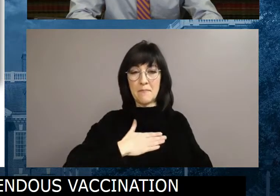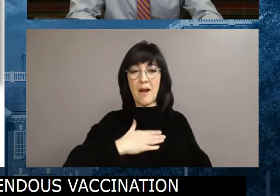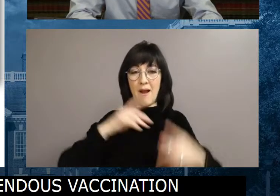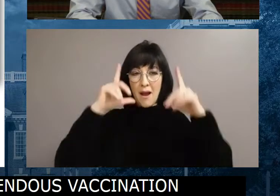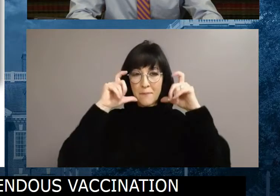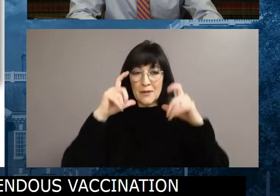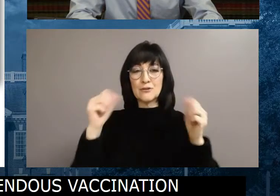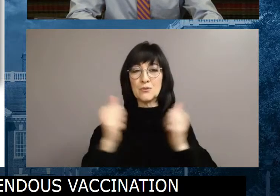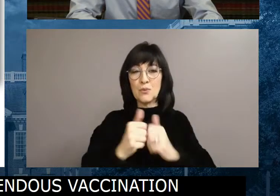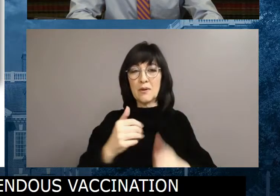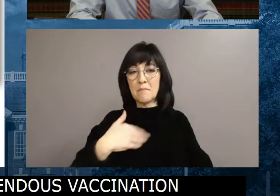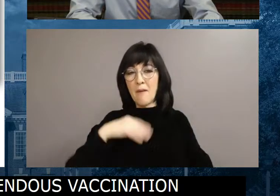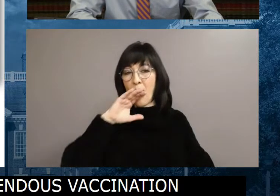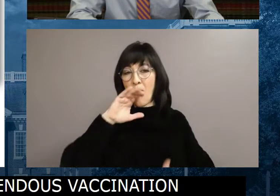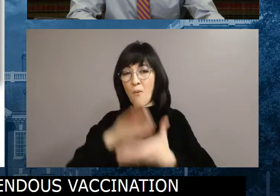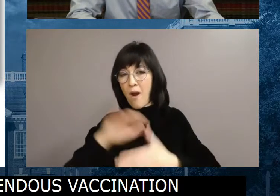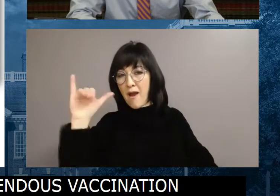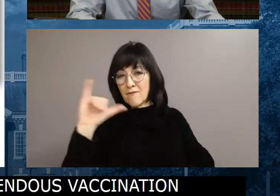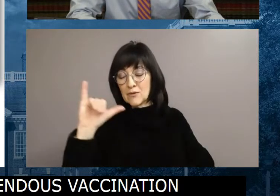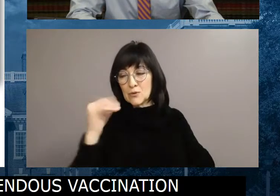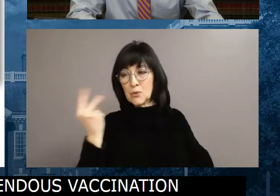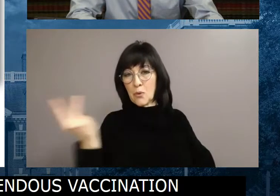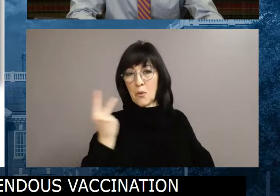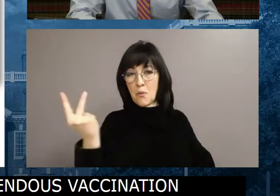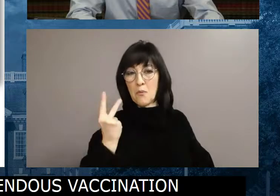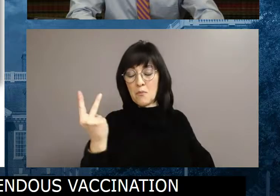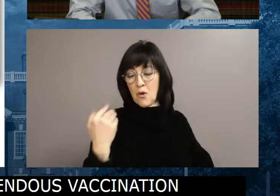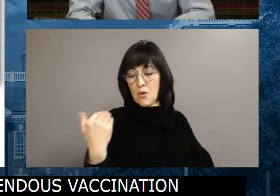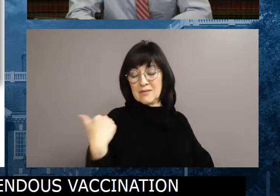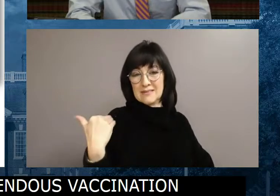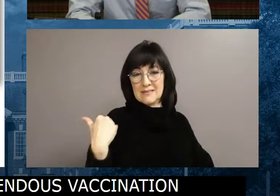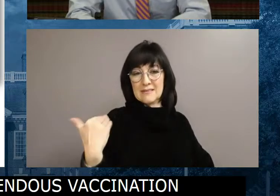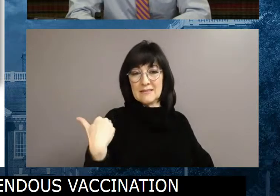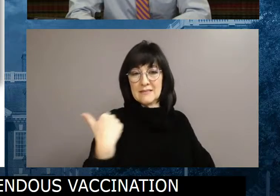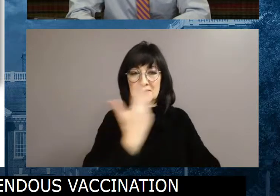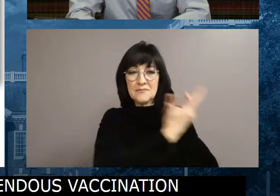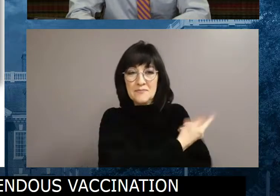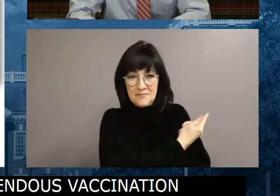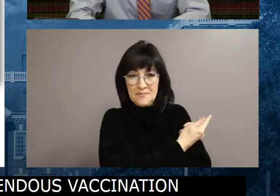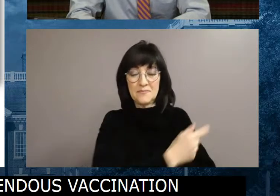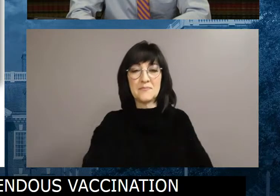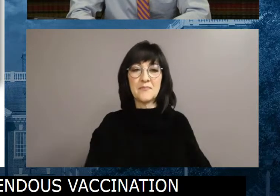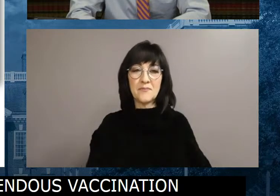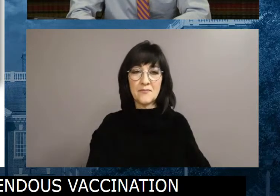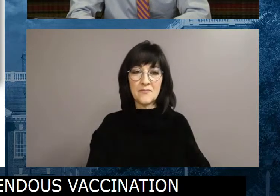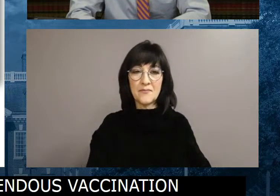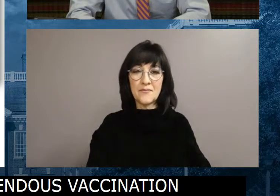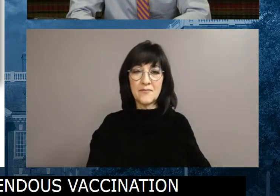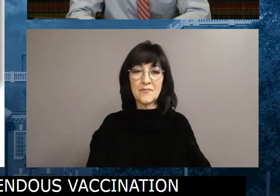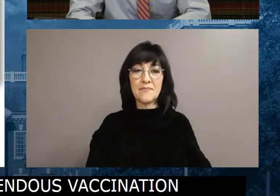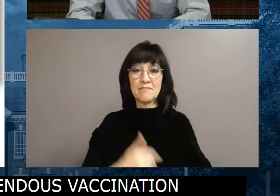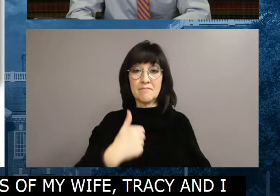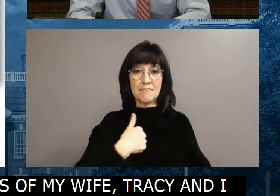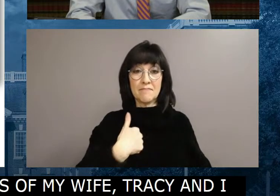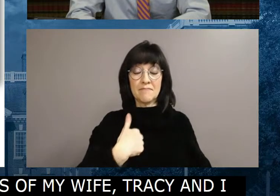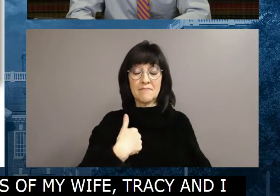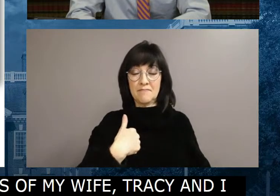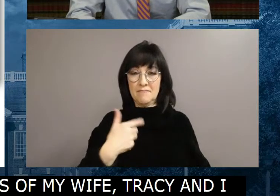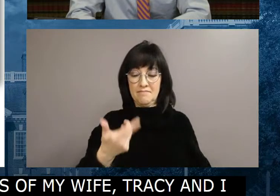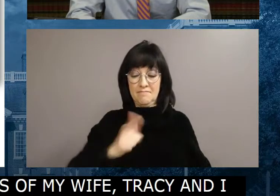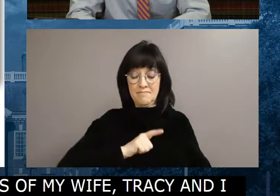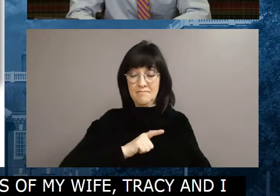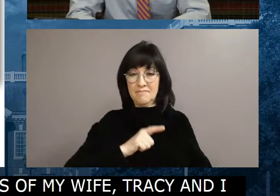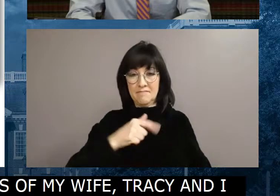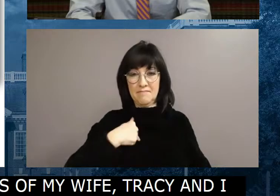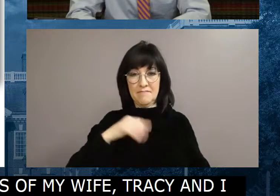last Saturday at Dover International Speedway, and I got mine on Sunday. Dover International Speedway, I would encourage all of you as you